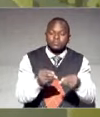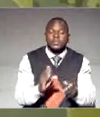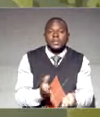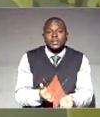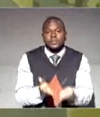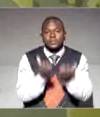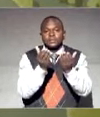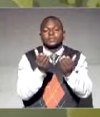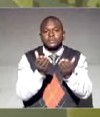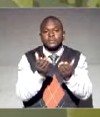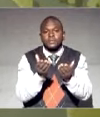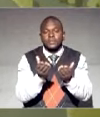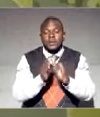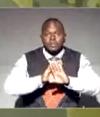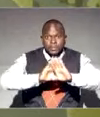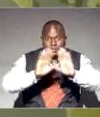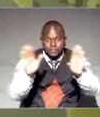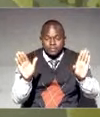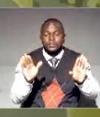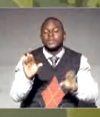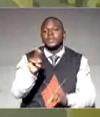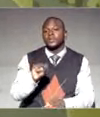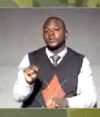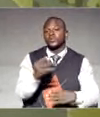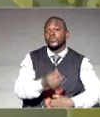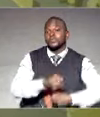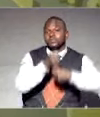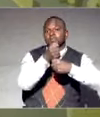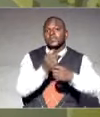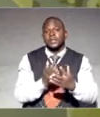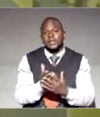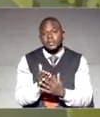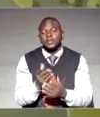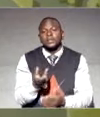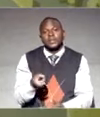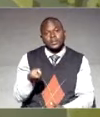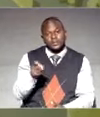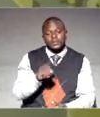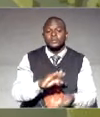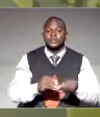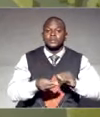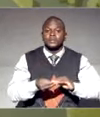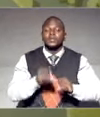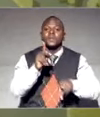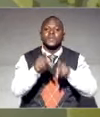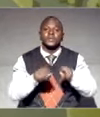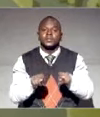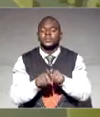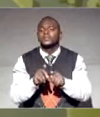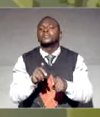increasing publicity for the national budget through increased stakeholder participation and